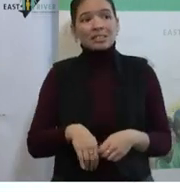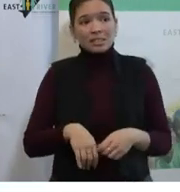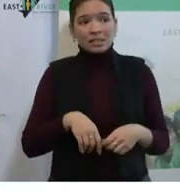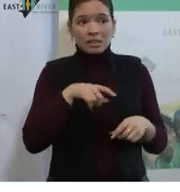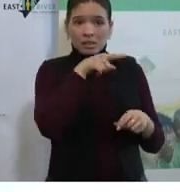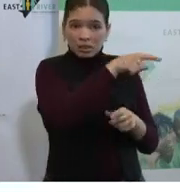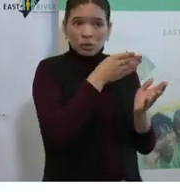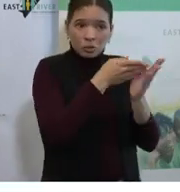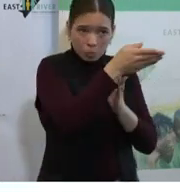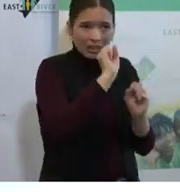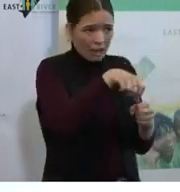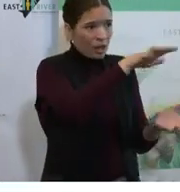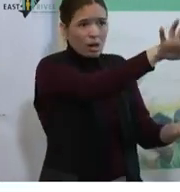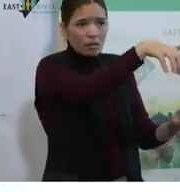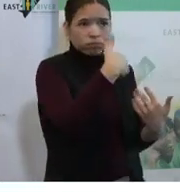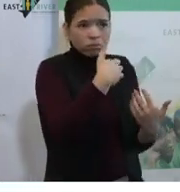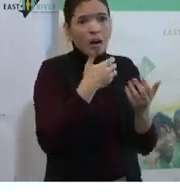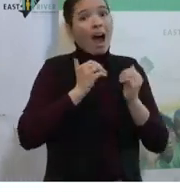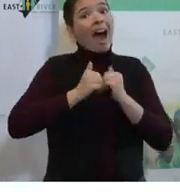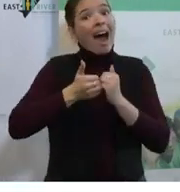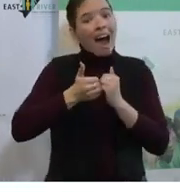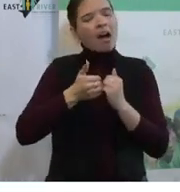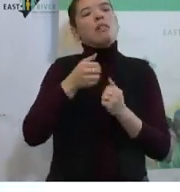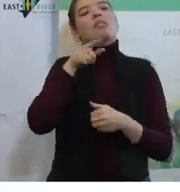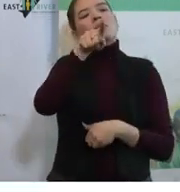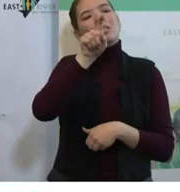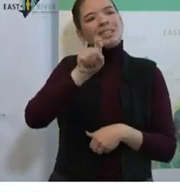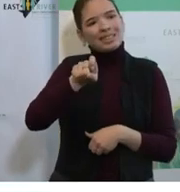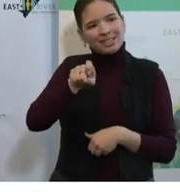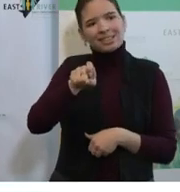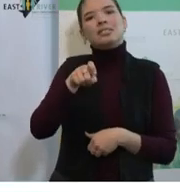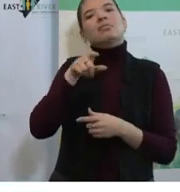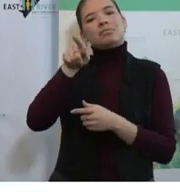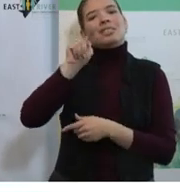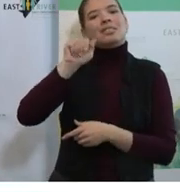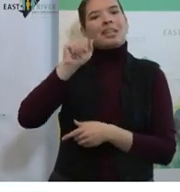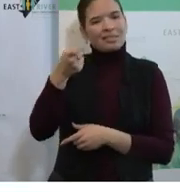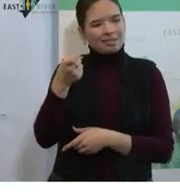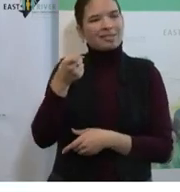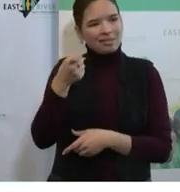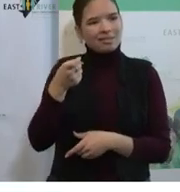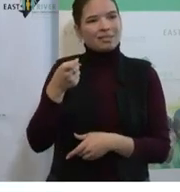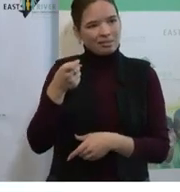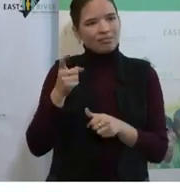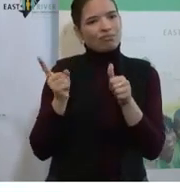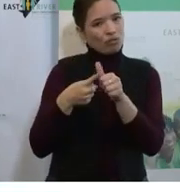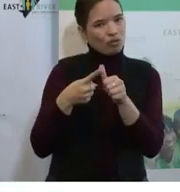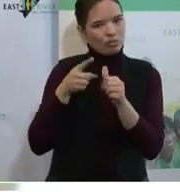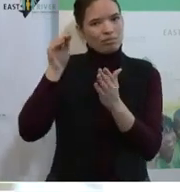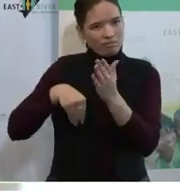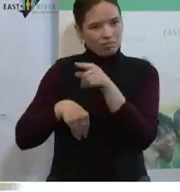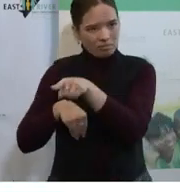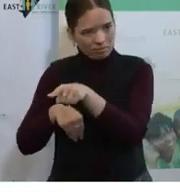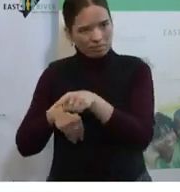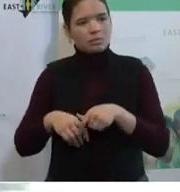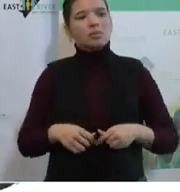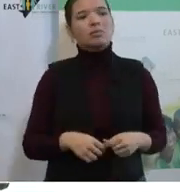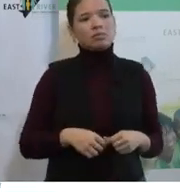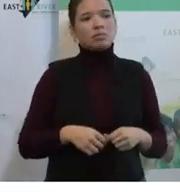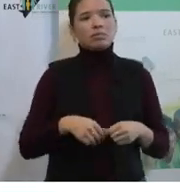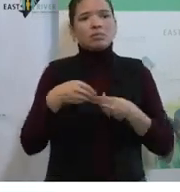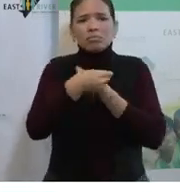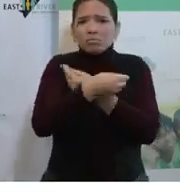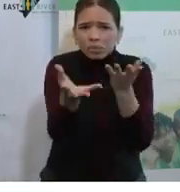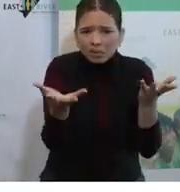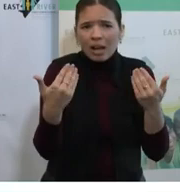return. That's essential. And we want to make sure that you utilize free tax preparation. And so we'll have information here today about some